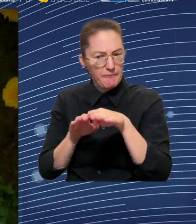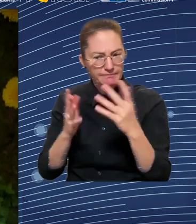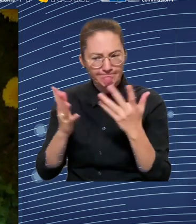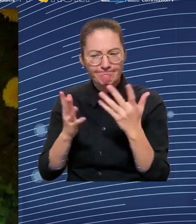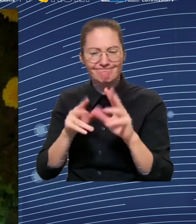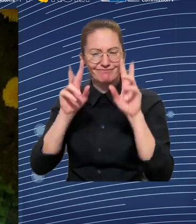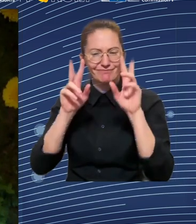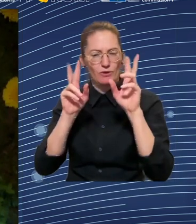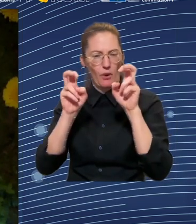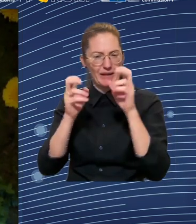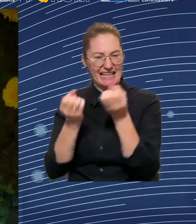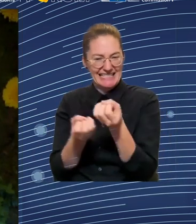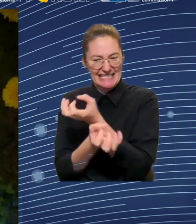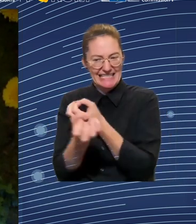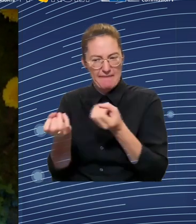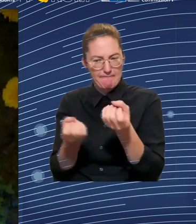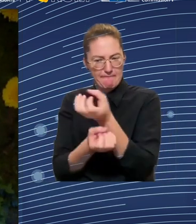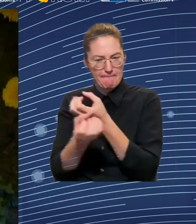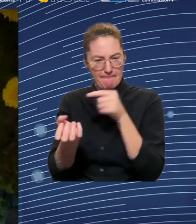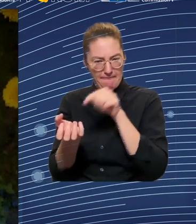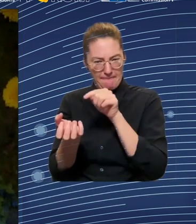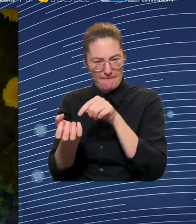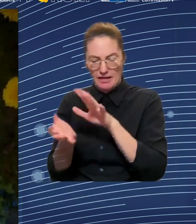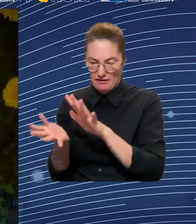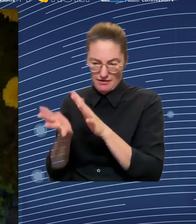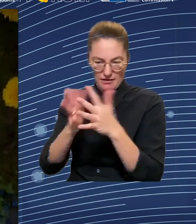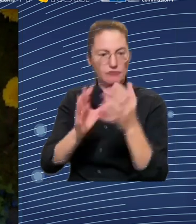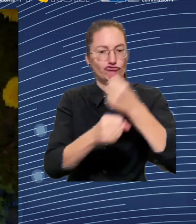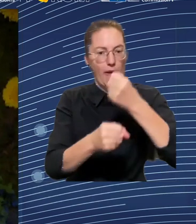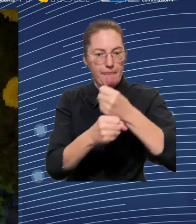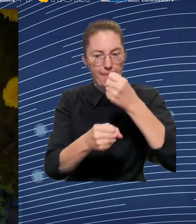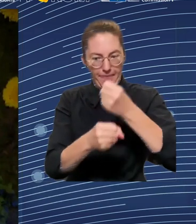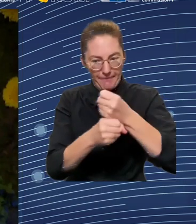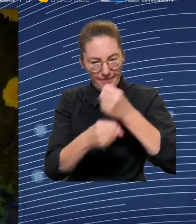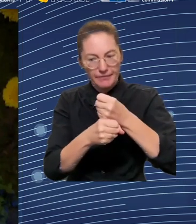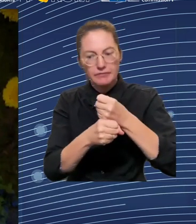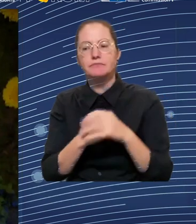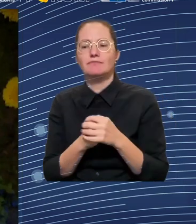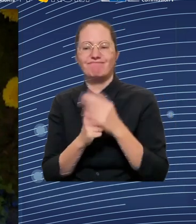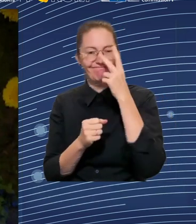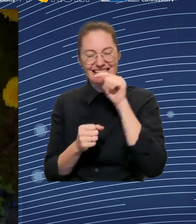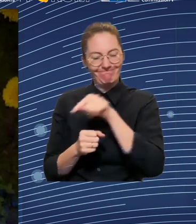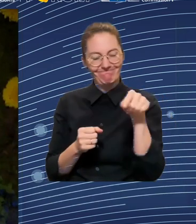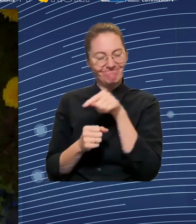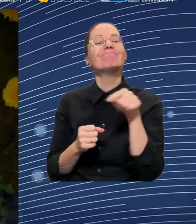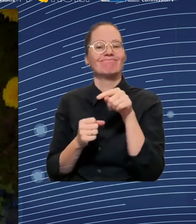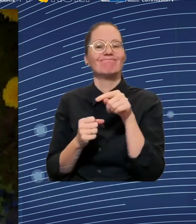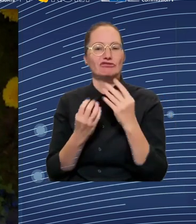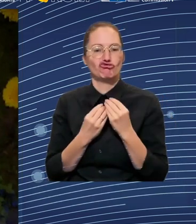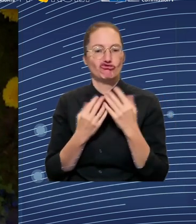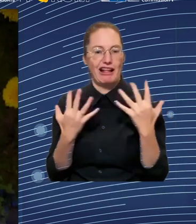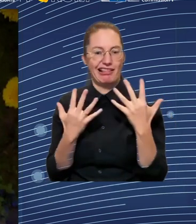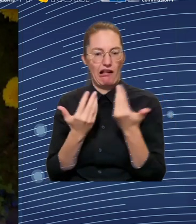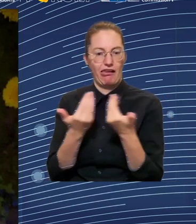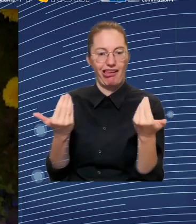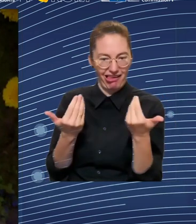availability of a certain kind of work-life balance solutions across different sectors. But I think I won't talk about this anymore because I'm sure Vytautas